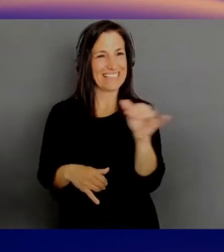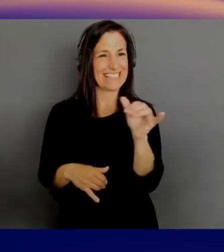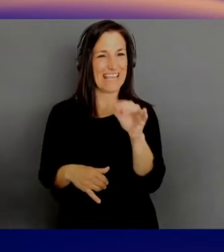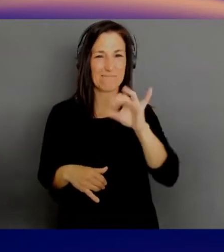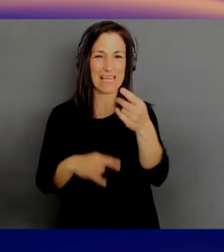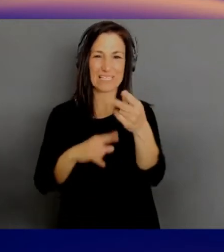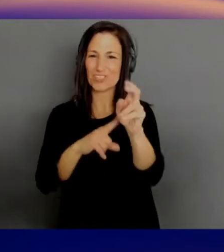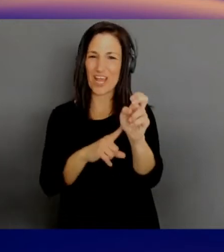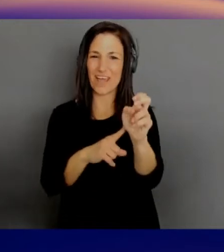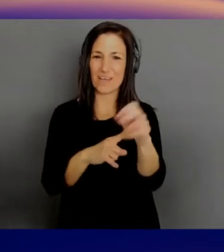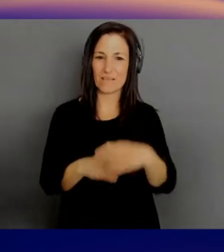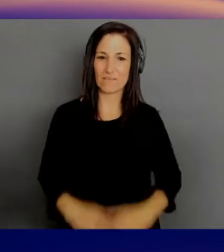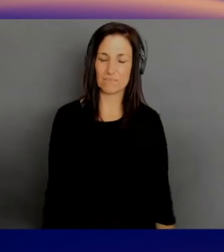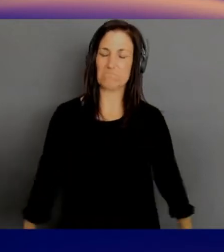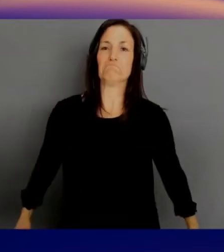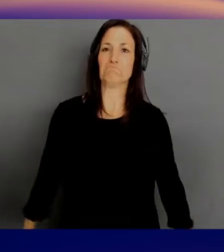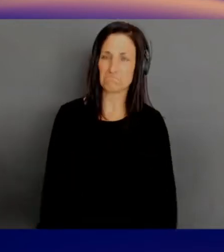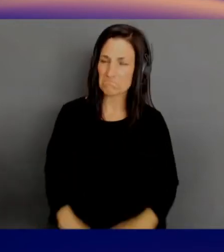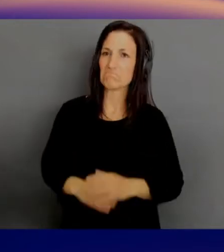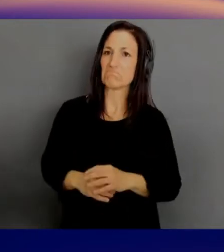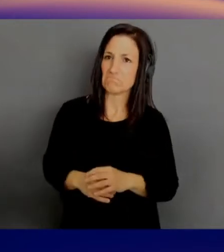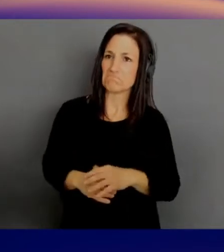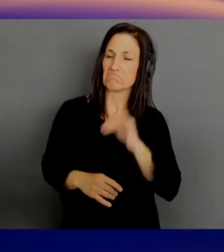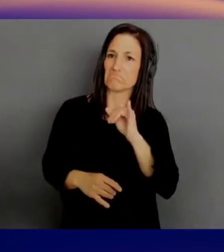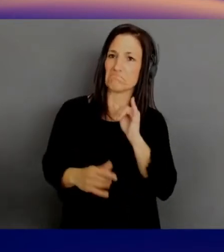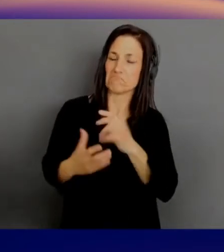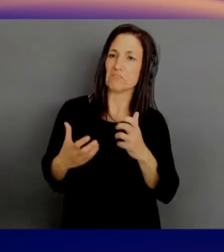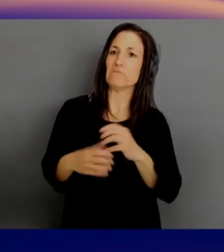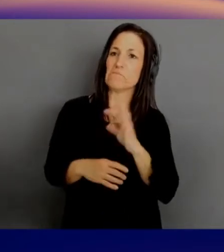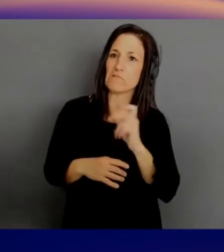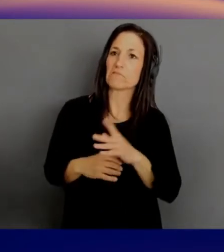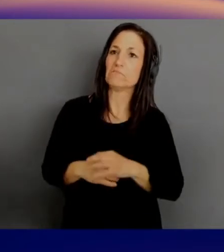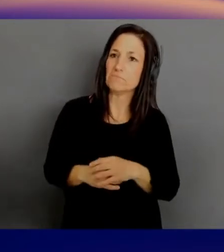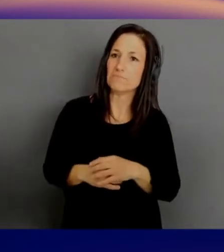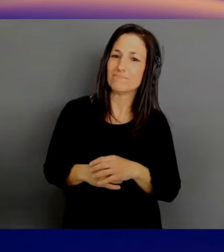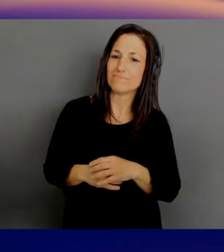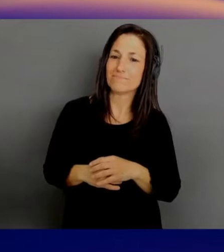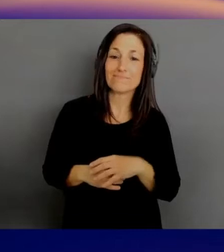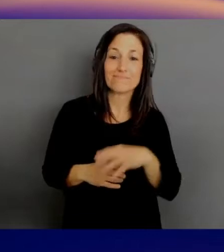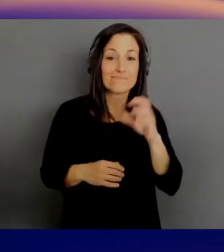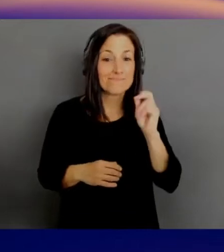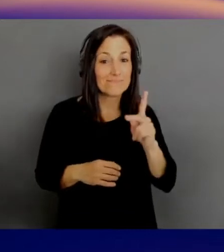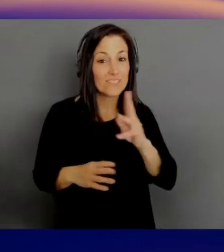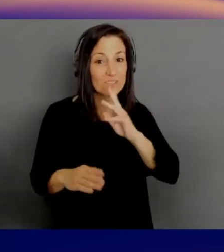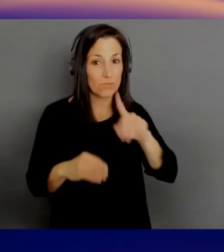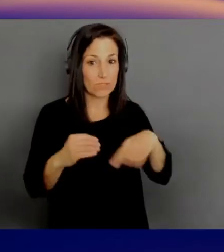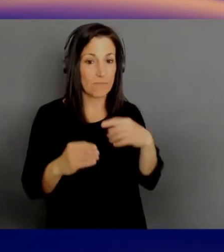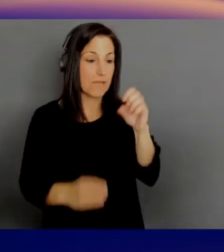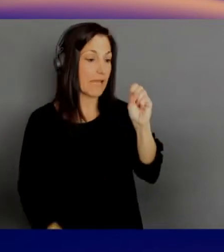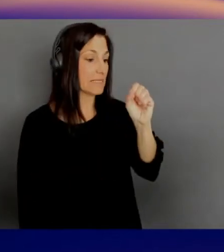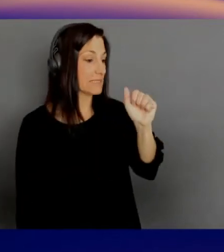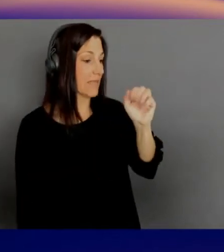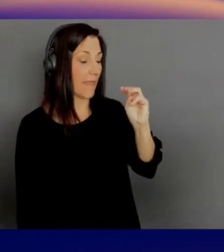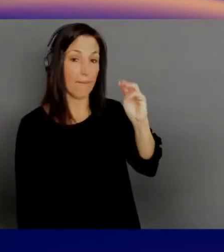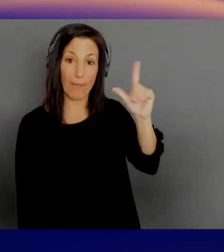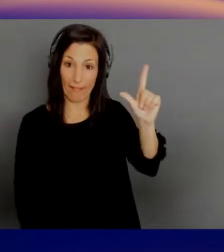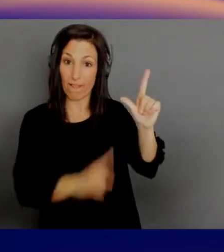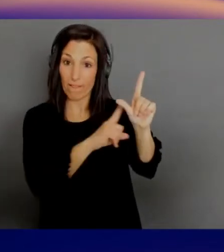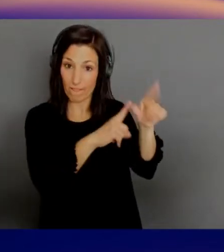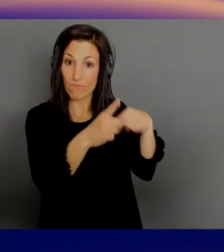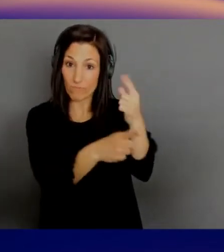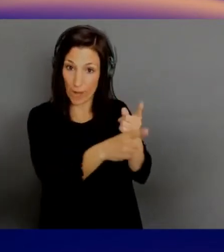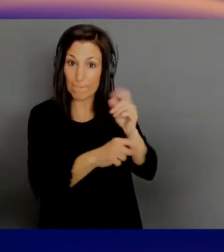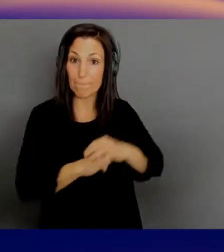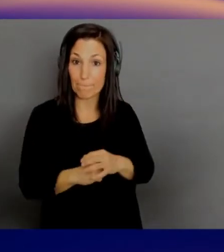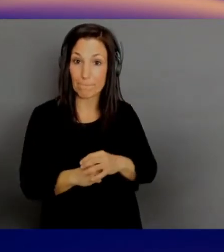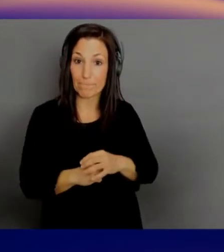Ulk. Okay. So we'll talk about a little bit of SAML, right? You talked about SAML, right? The SAML basically